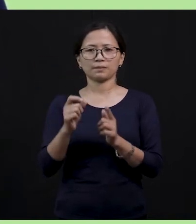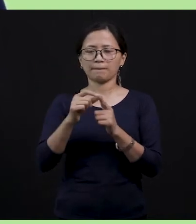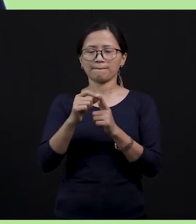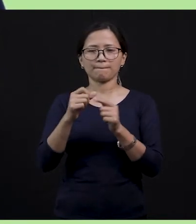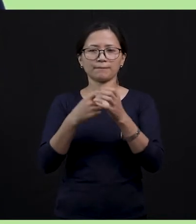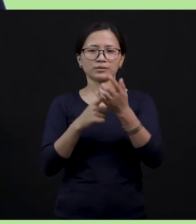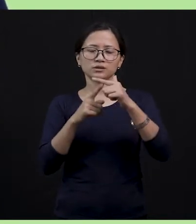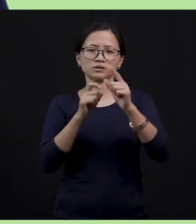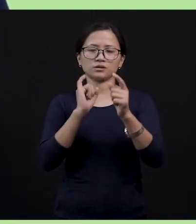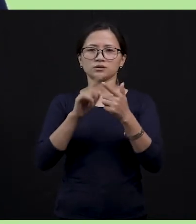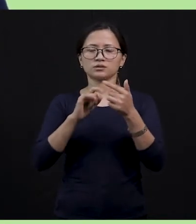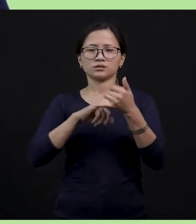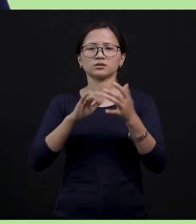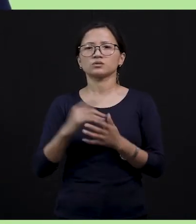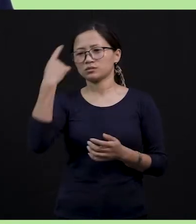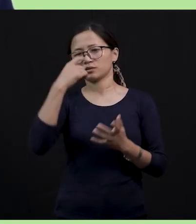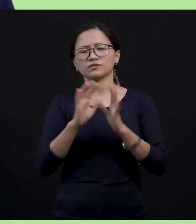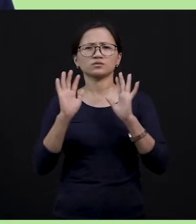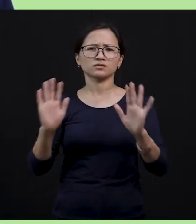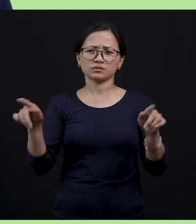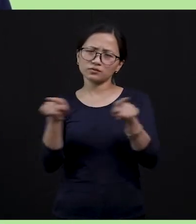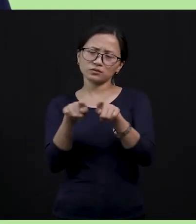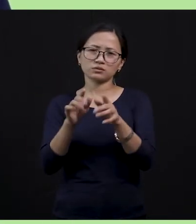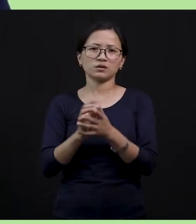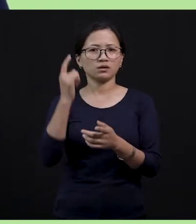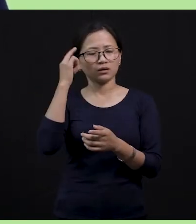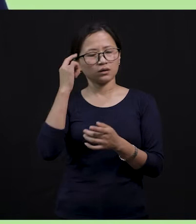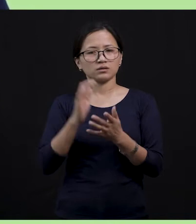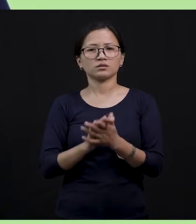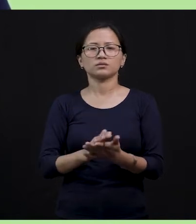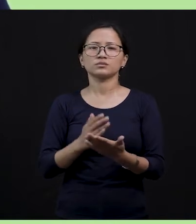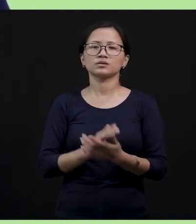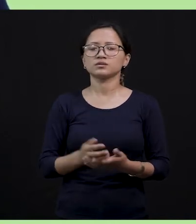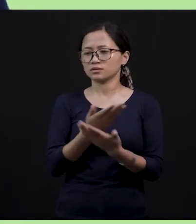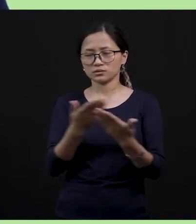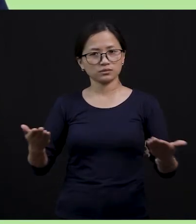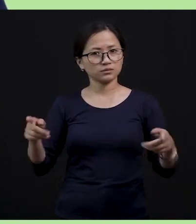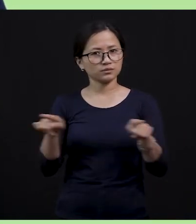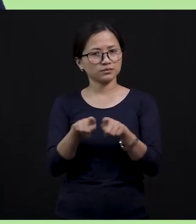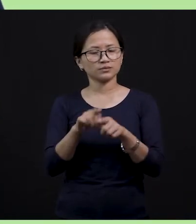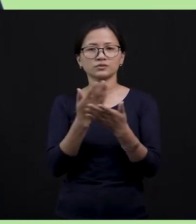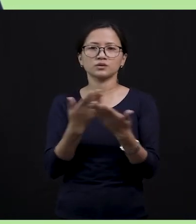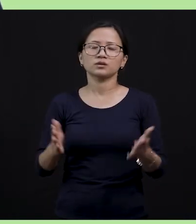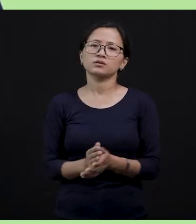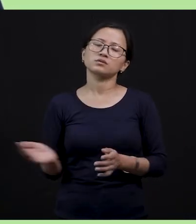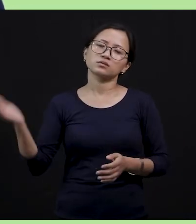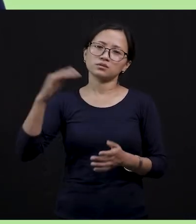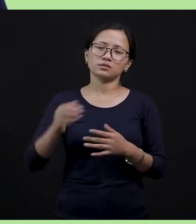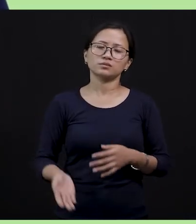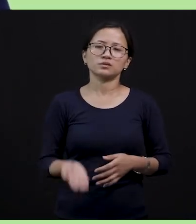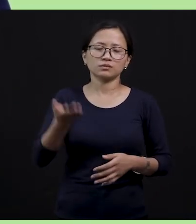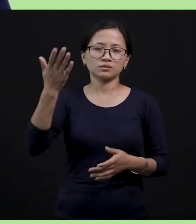who have the same kind of ideology, who believe in the same things, can come up and